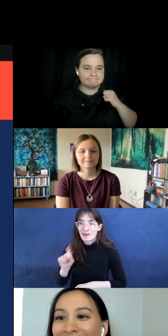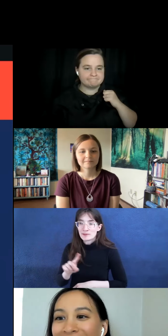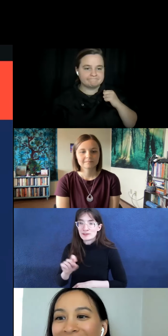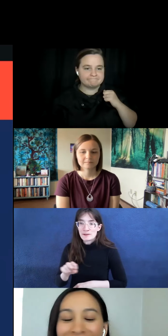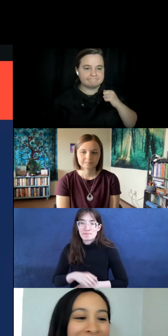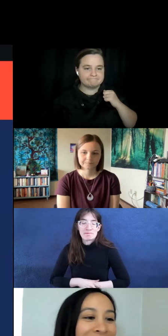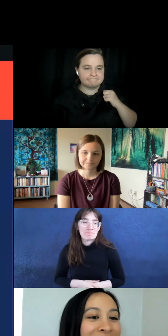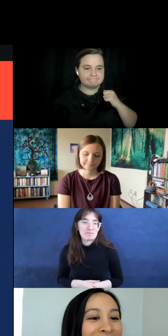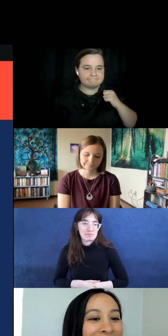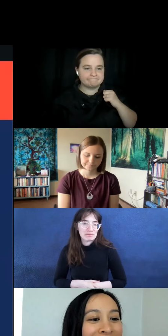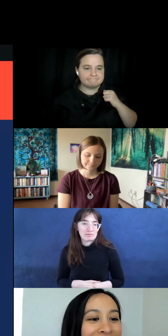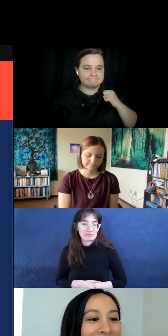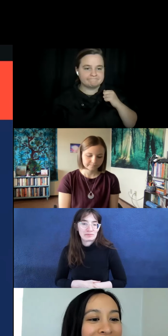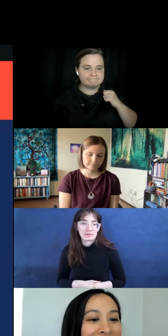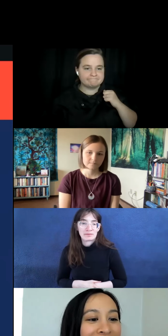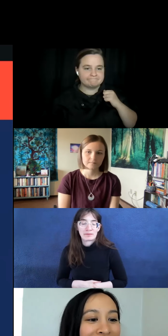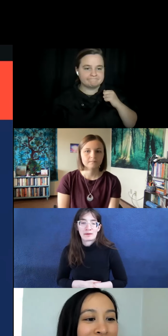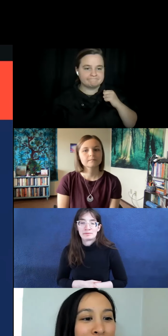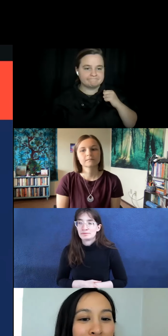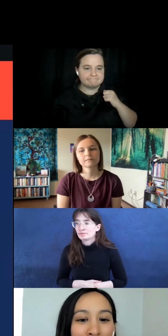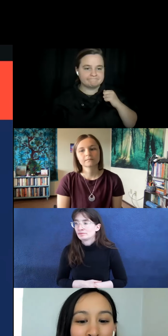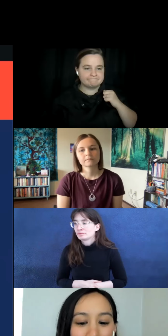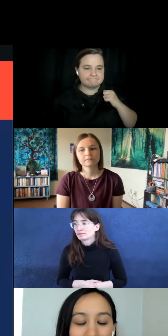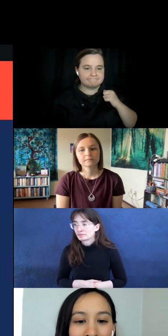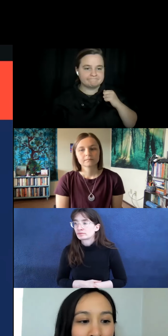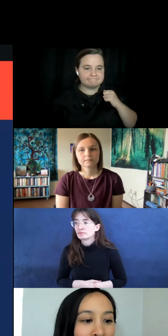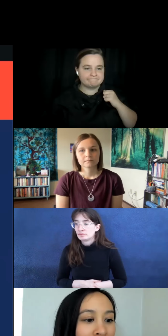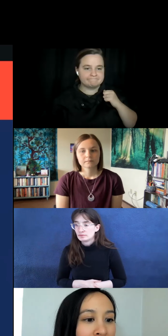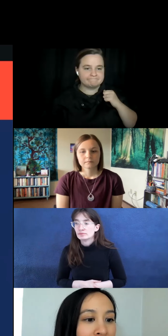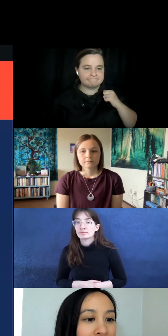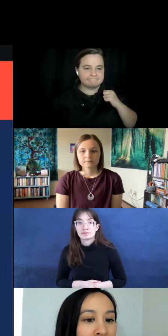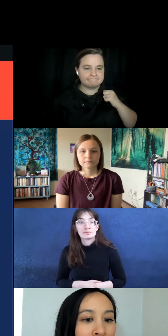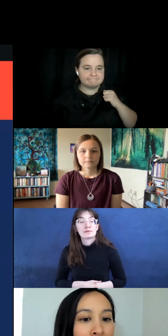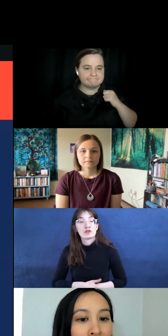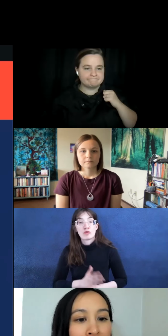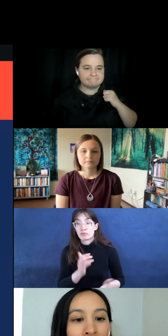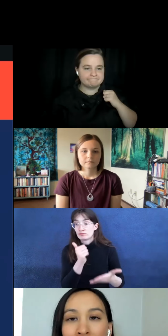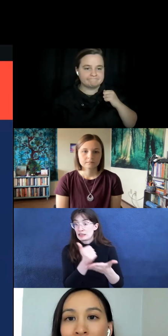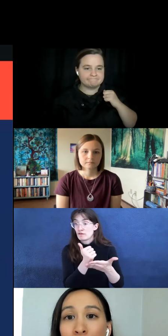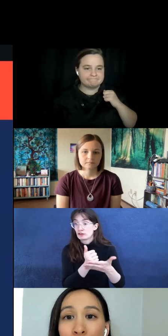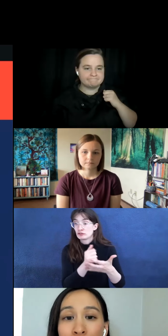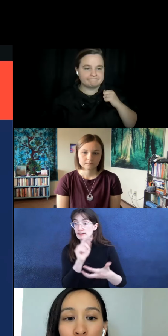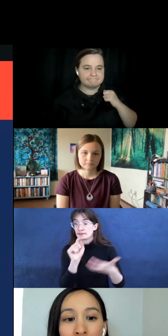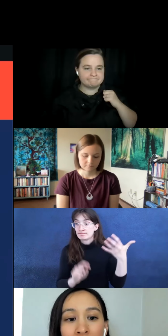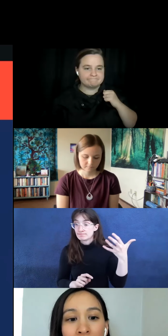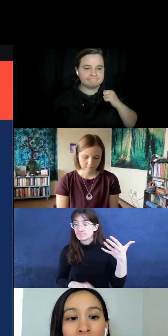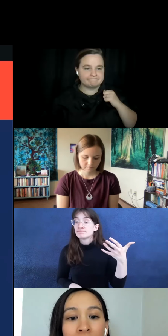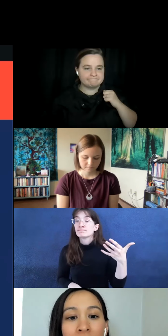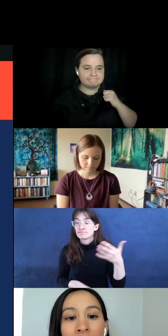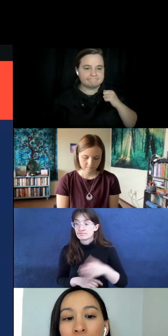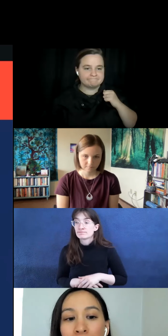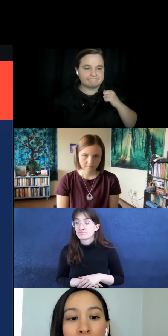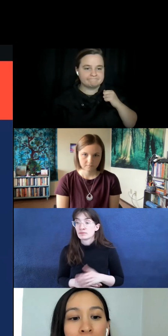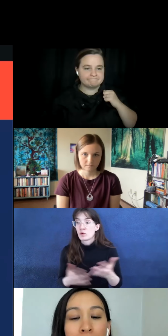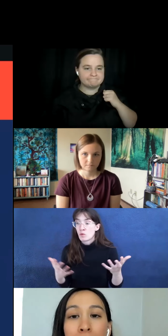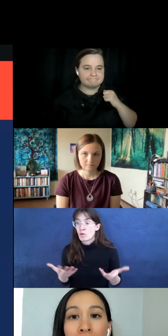Okay. Yeah. So some mini interventions in which we're focusing on